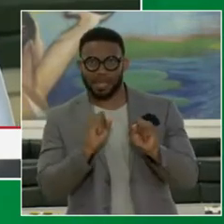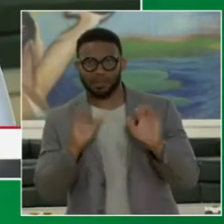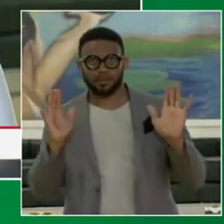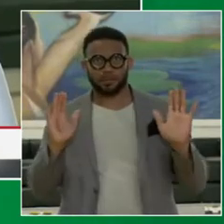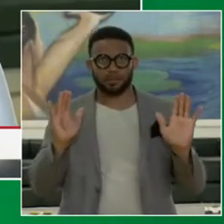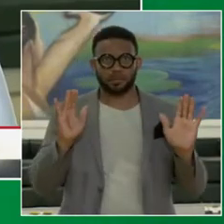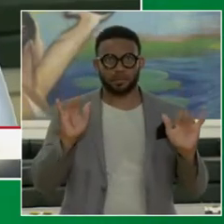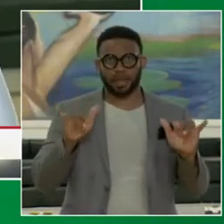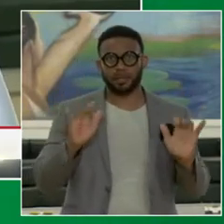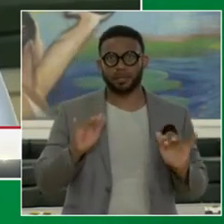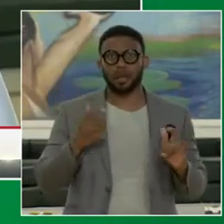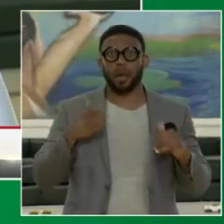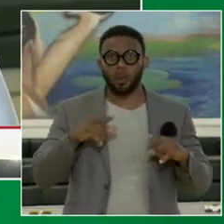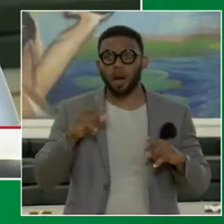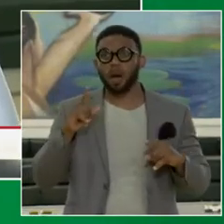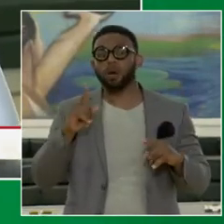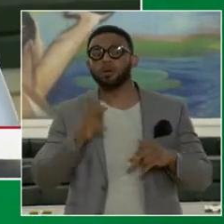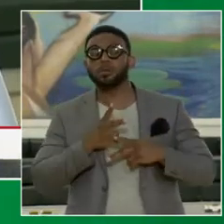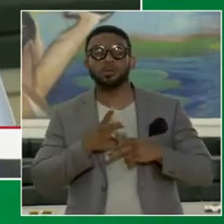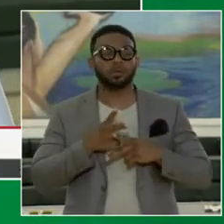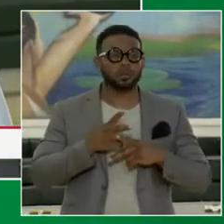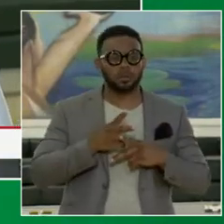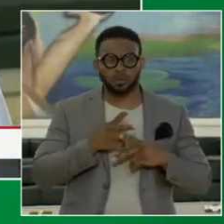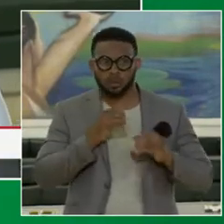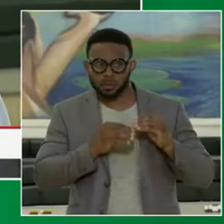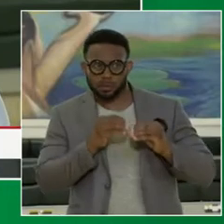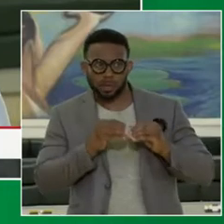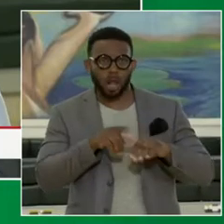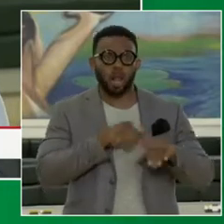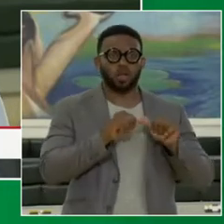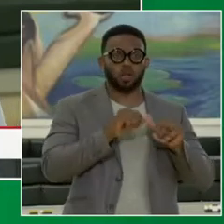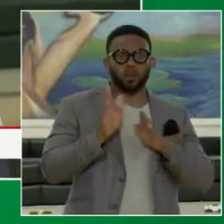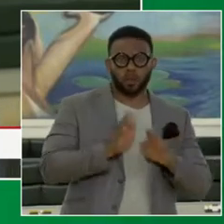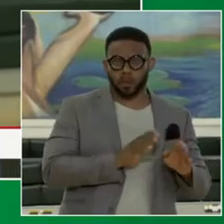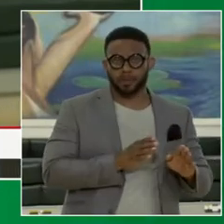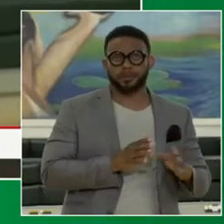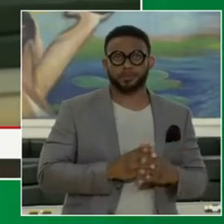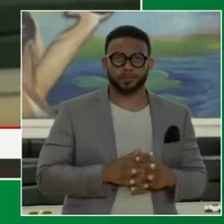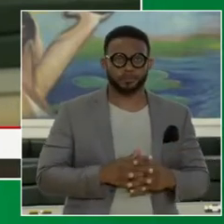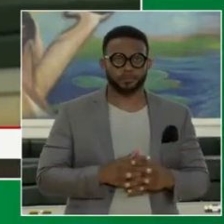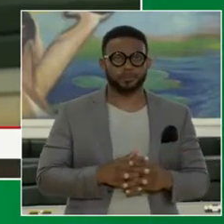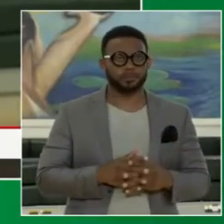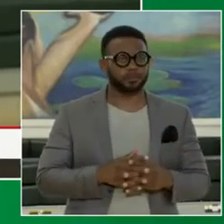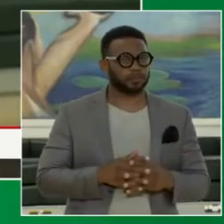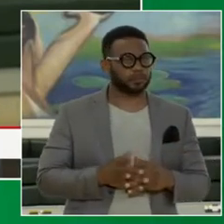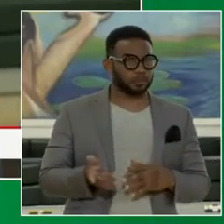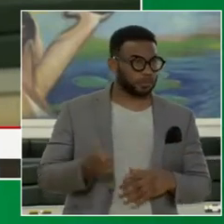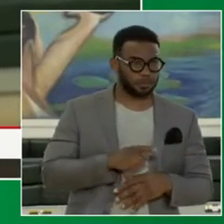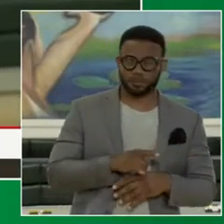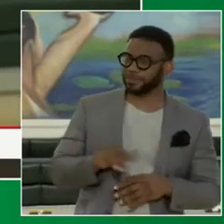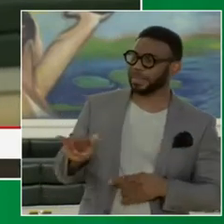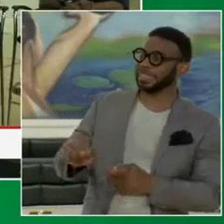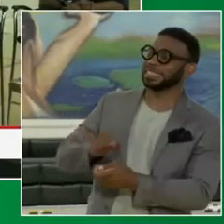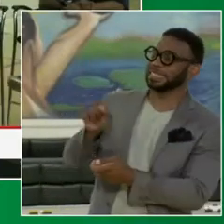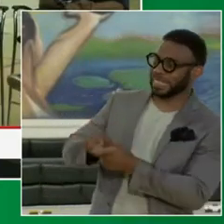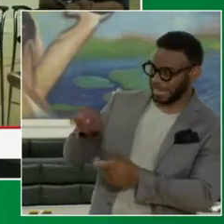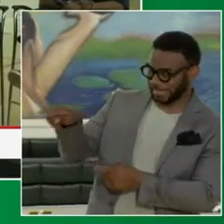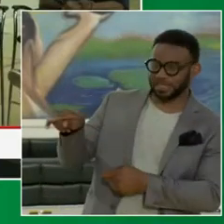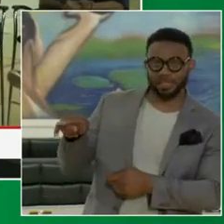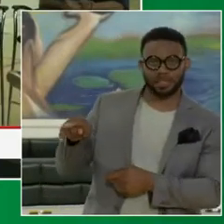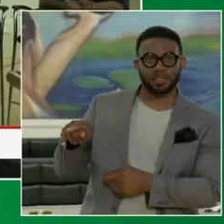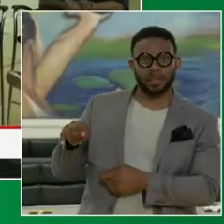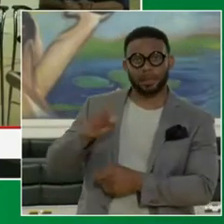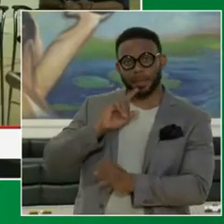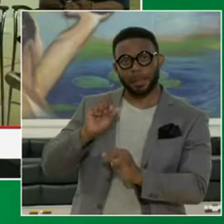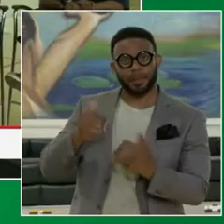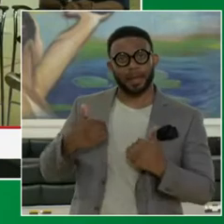to safety while we work out a longer-term arrangement. And so, Del, I don't know, you want to add? Yeah, and that's exactly what it is. It's being able to